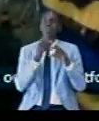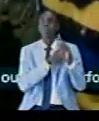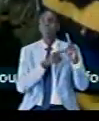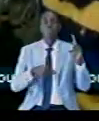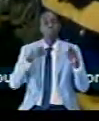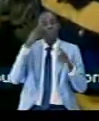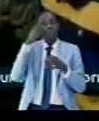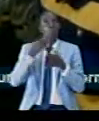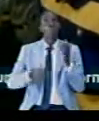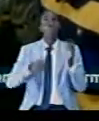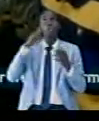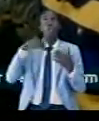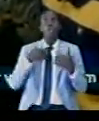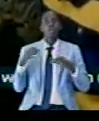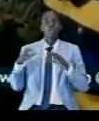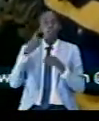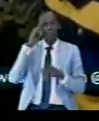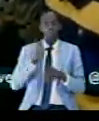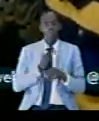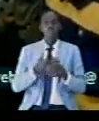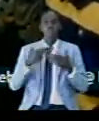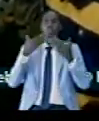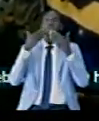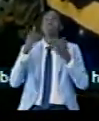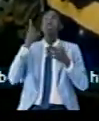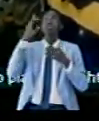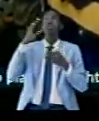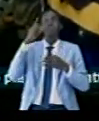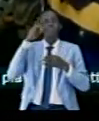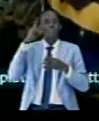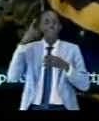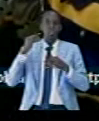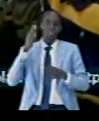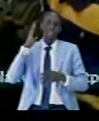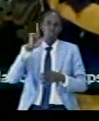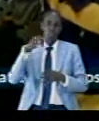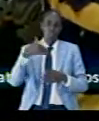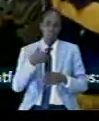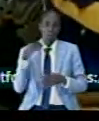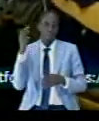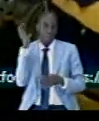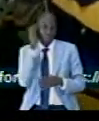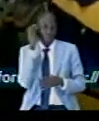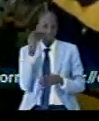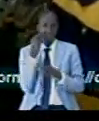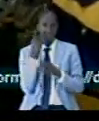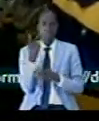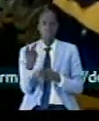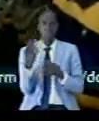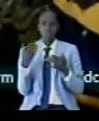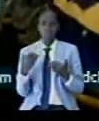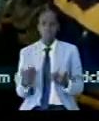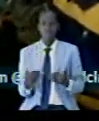bless the name of the Lord for the testimonies we have listened to here in Alpha location and all over